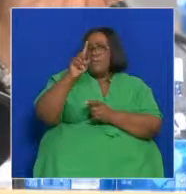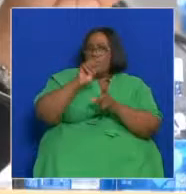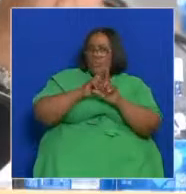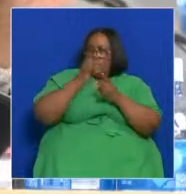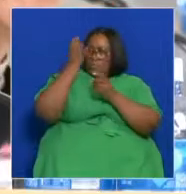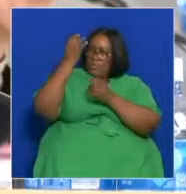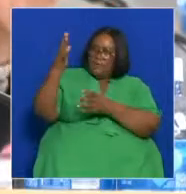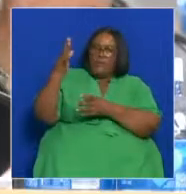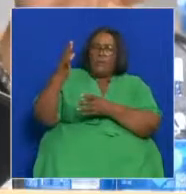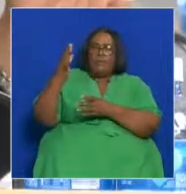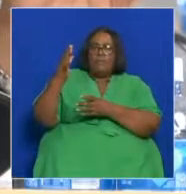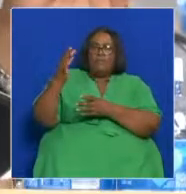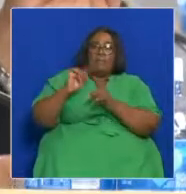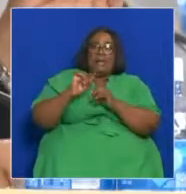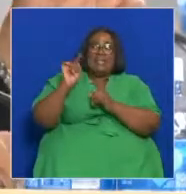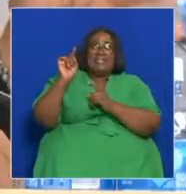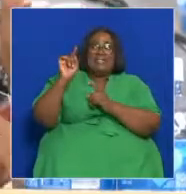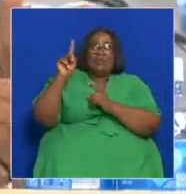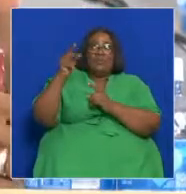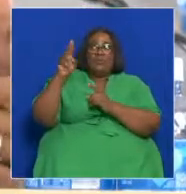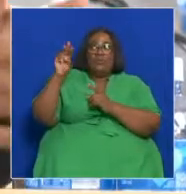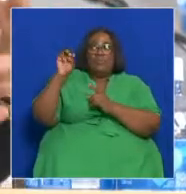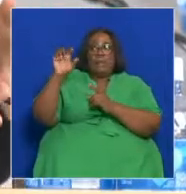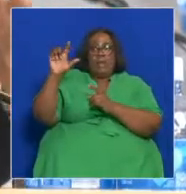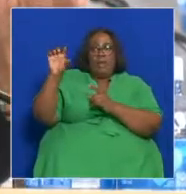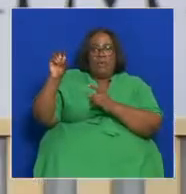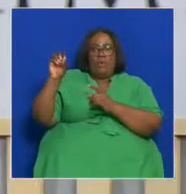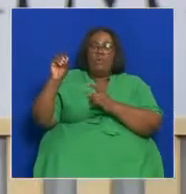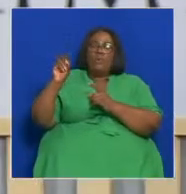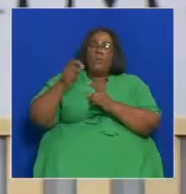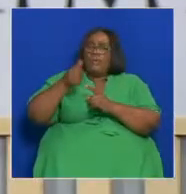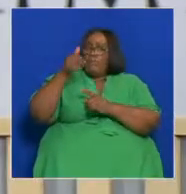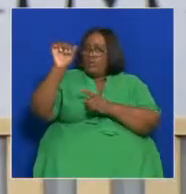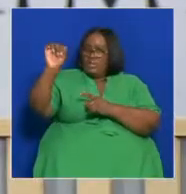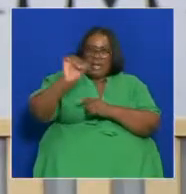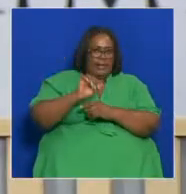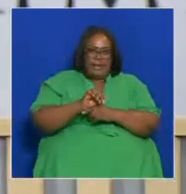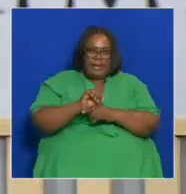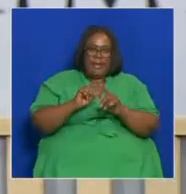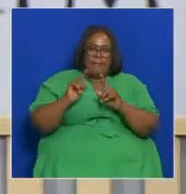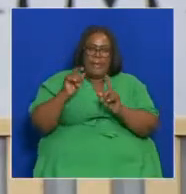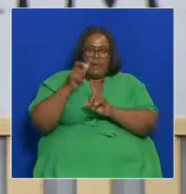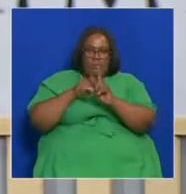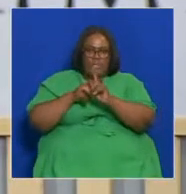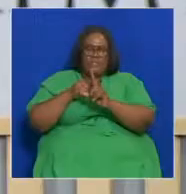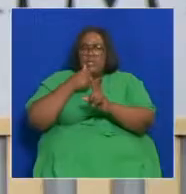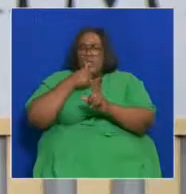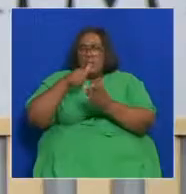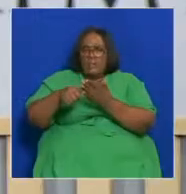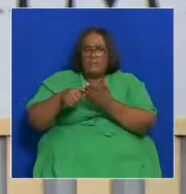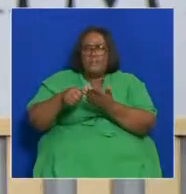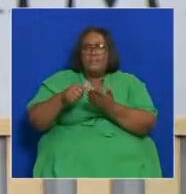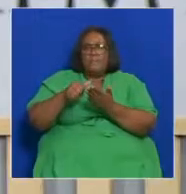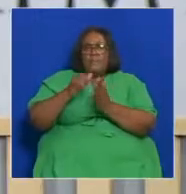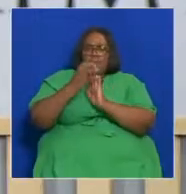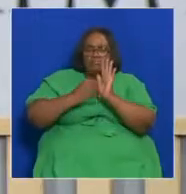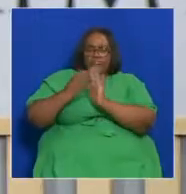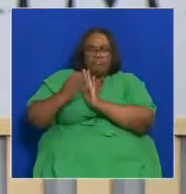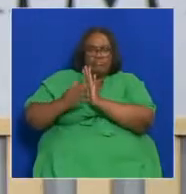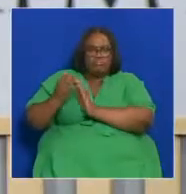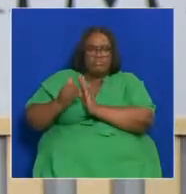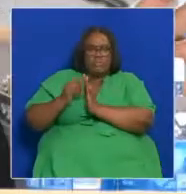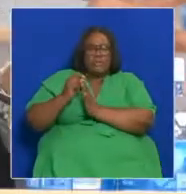to General Kumalo, but also now someone took an affidavit at a police station and they misrepresented some